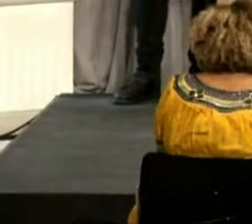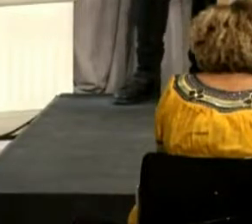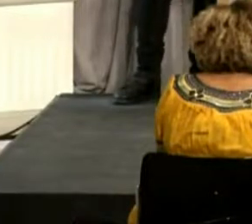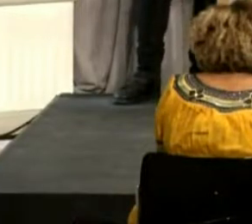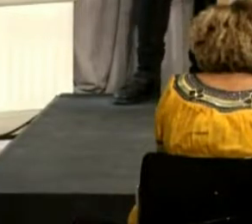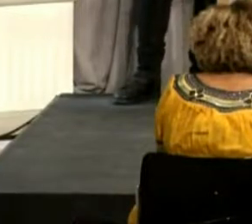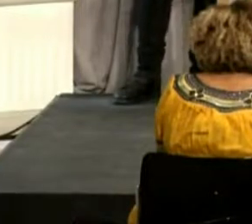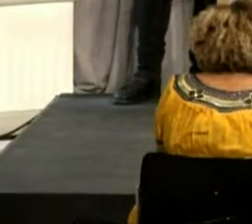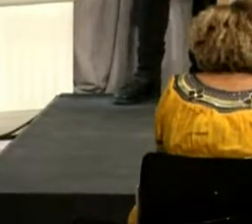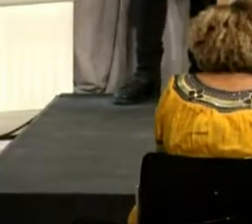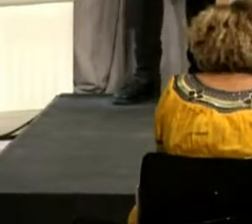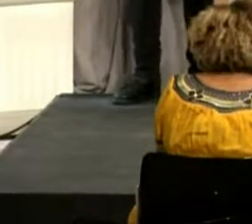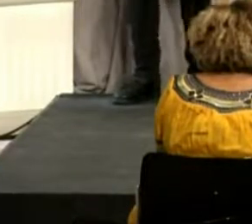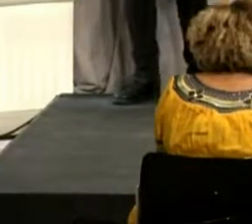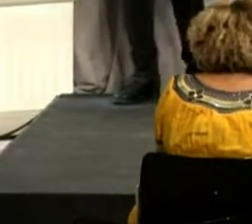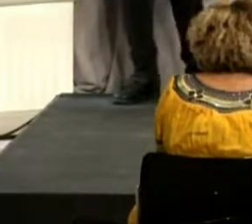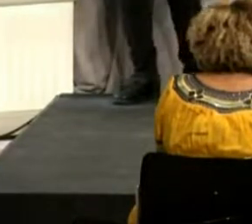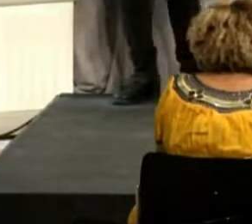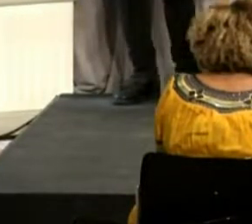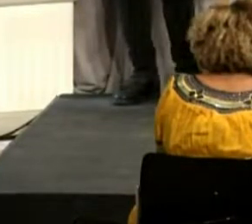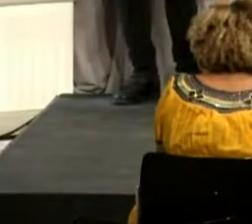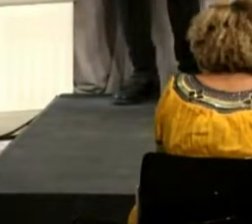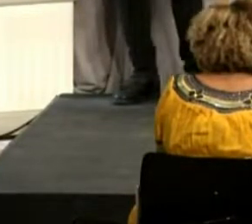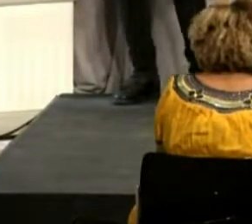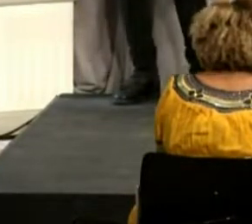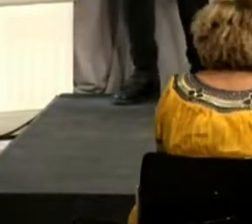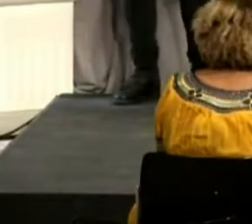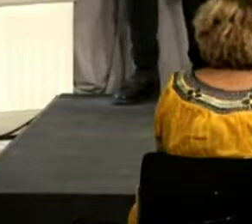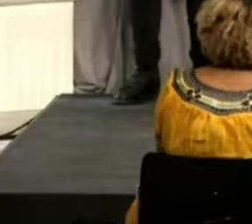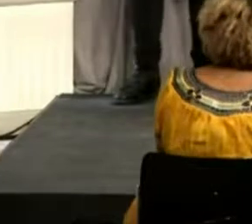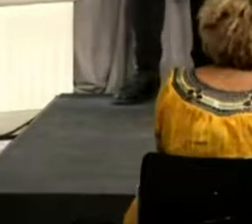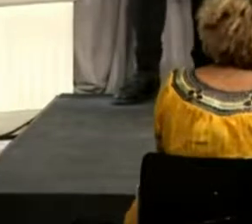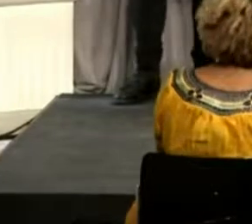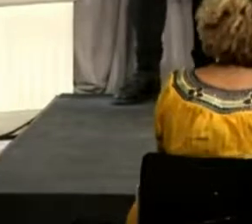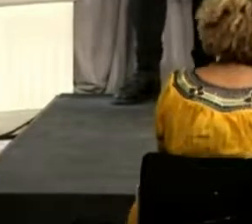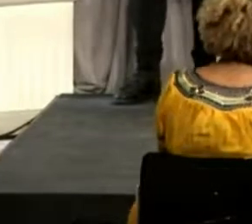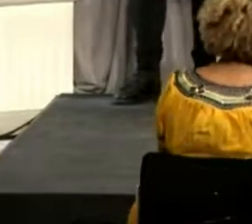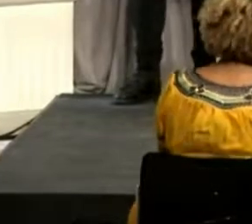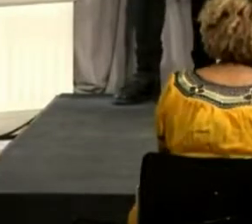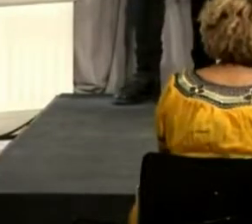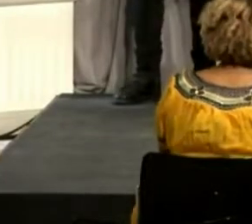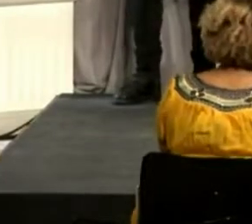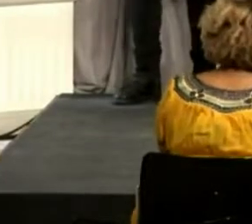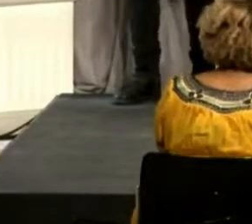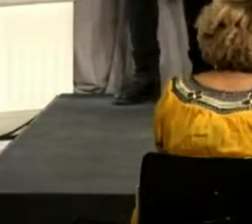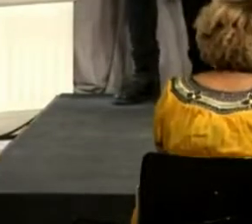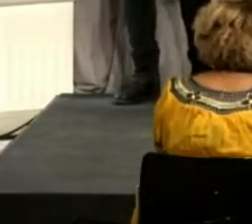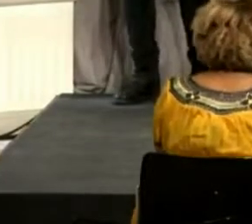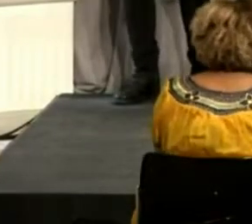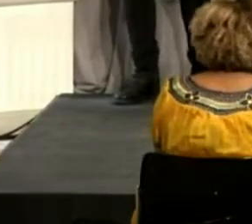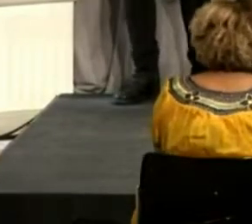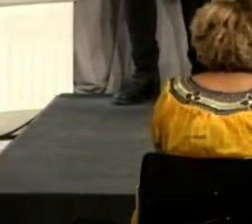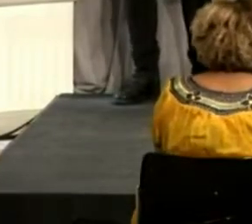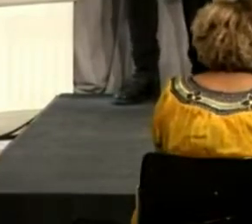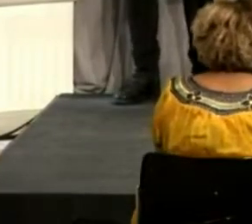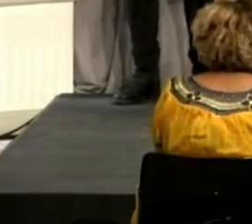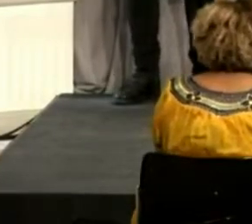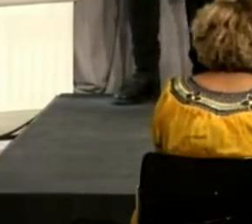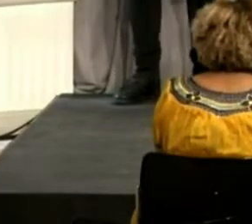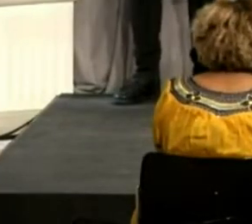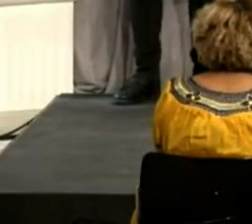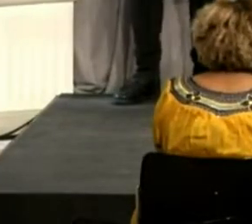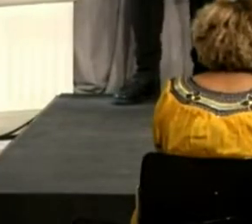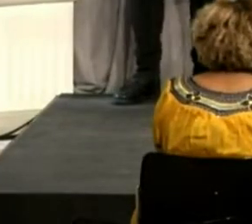Count 3 dealt with political prisoners and prisoners of war. And now count 4, we are about to